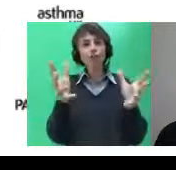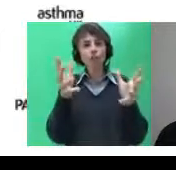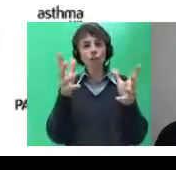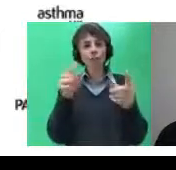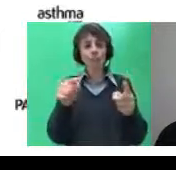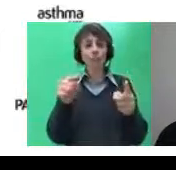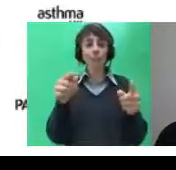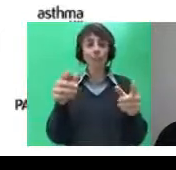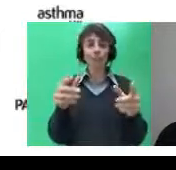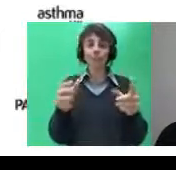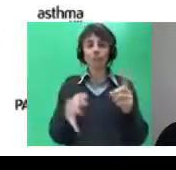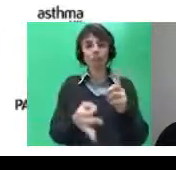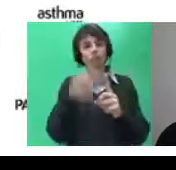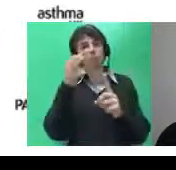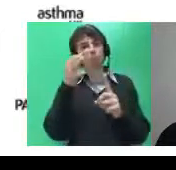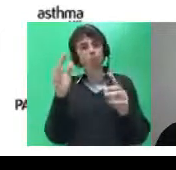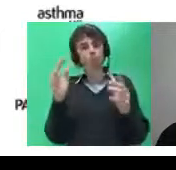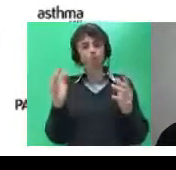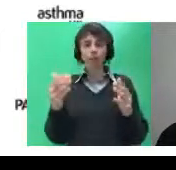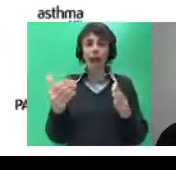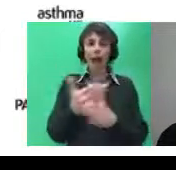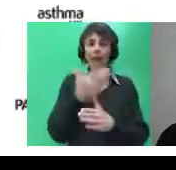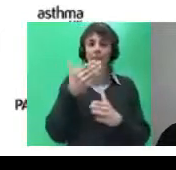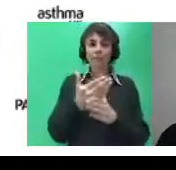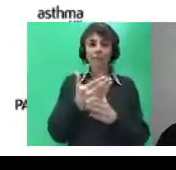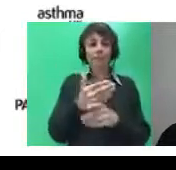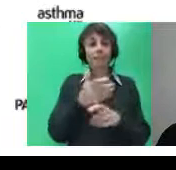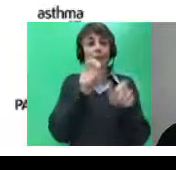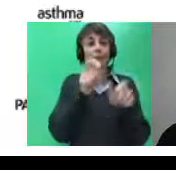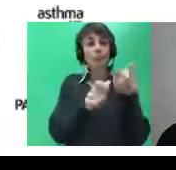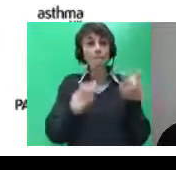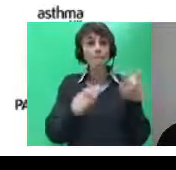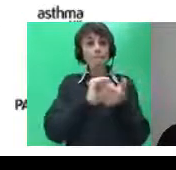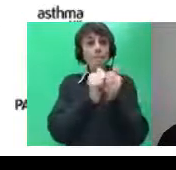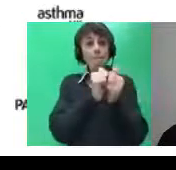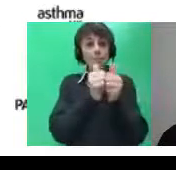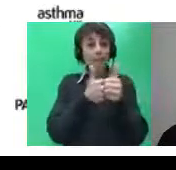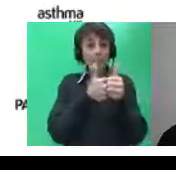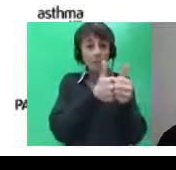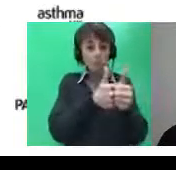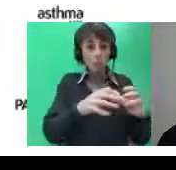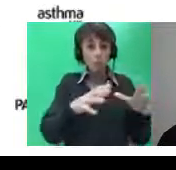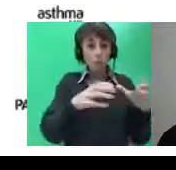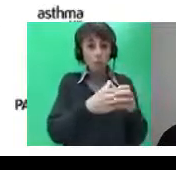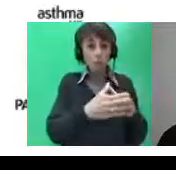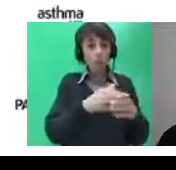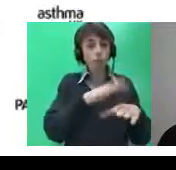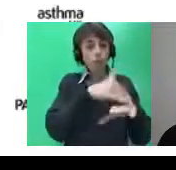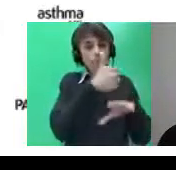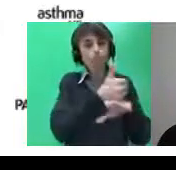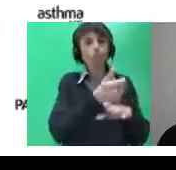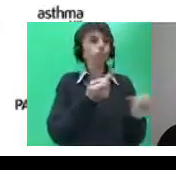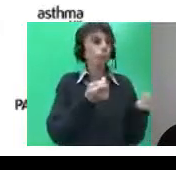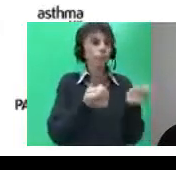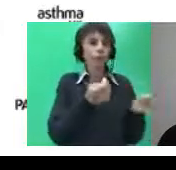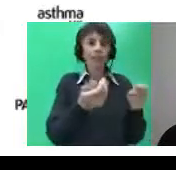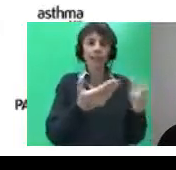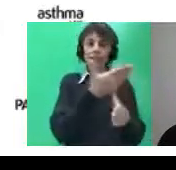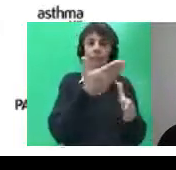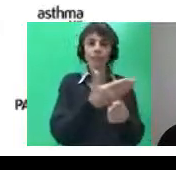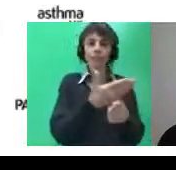including peer support groups running physical activity sessions and helplines being used to support people to be active